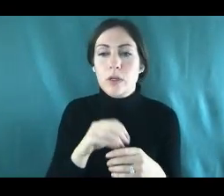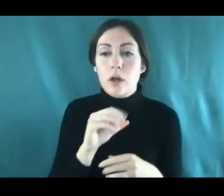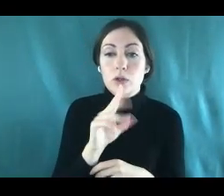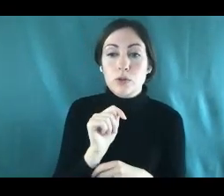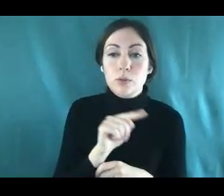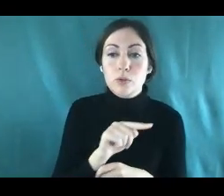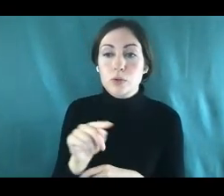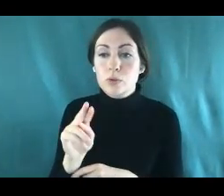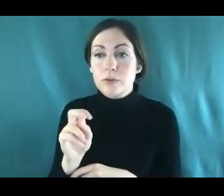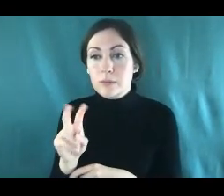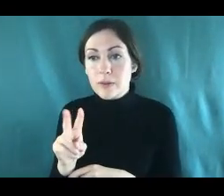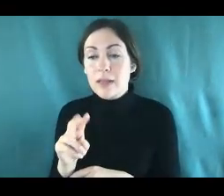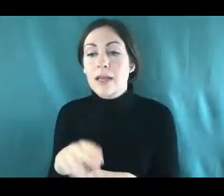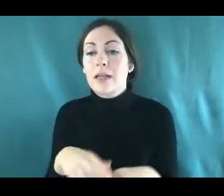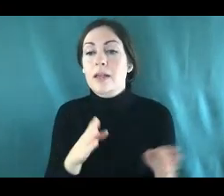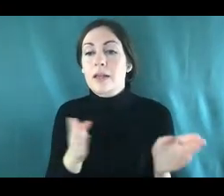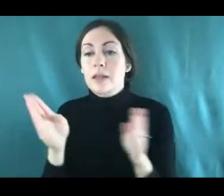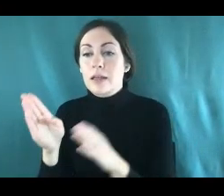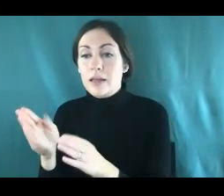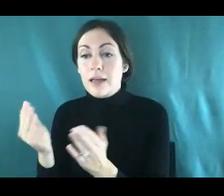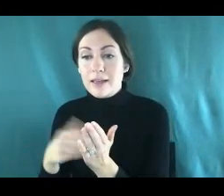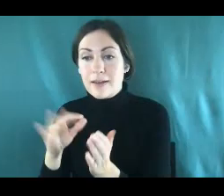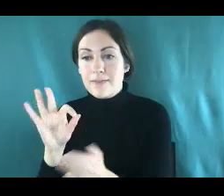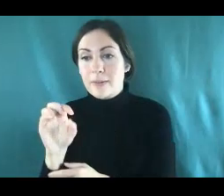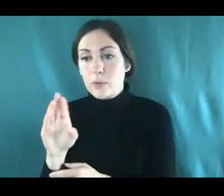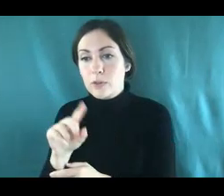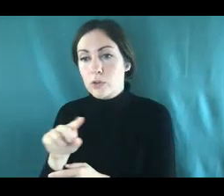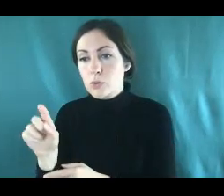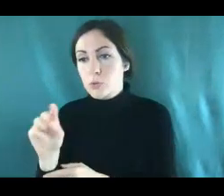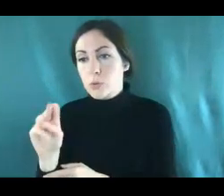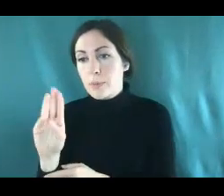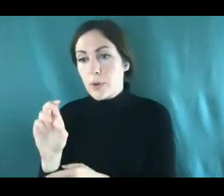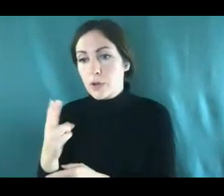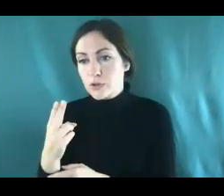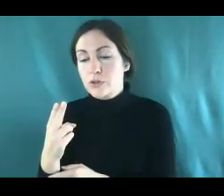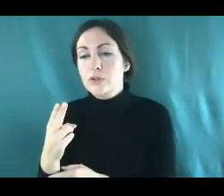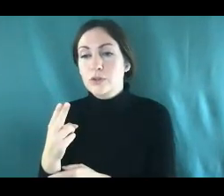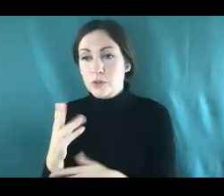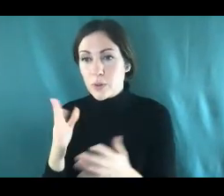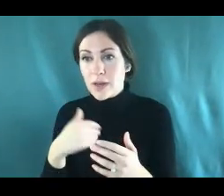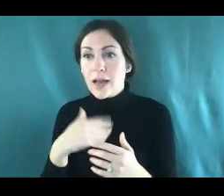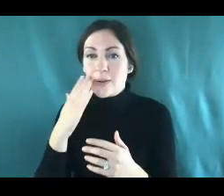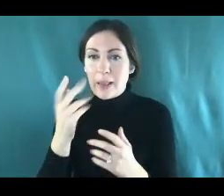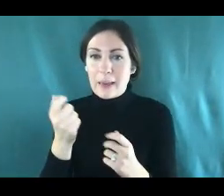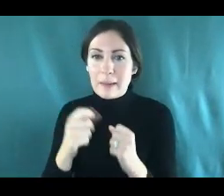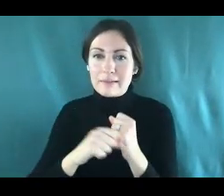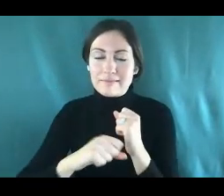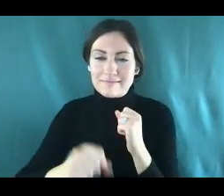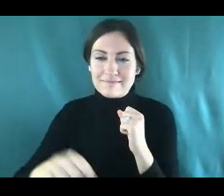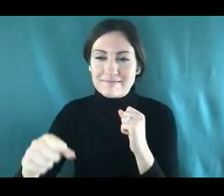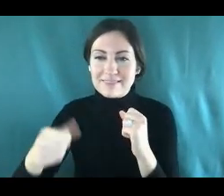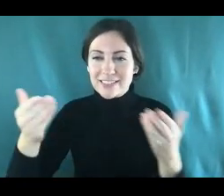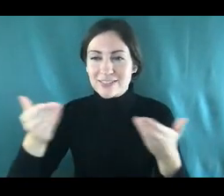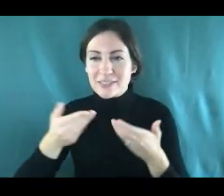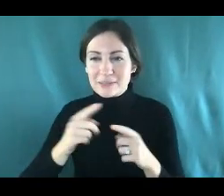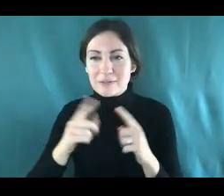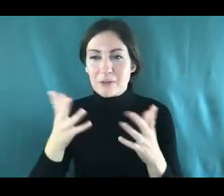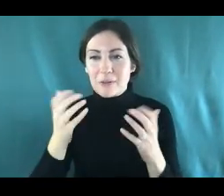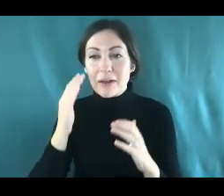then February through March as well. So with that said, I know it was a bit of a lengthy introduction, but wanted to recognize all of